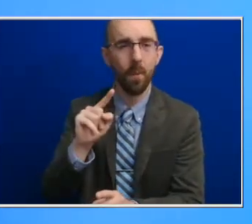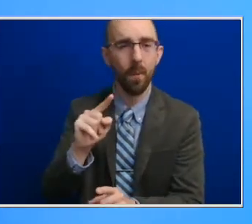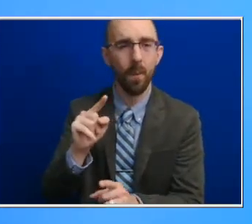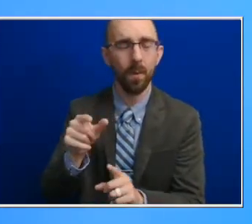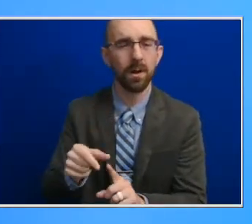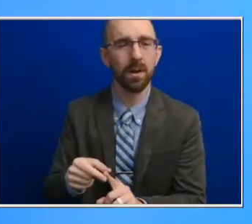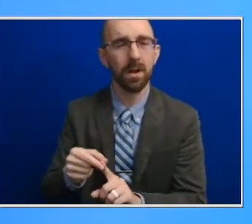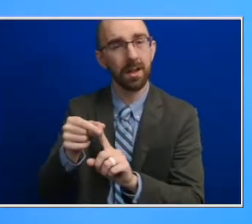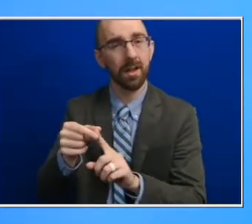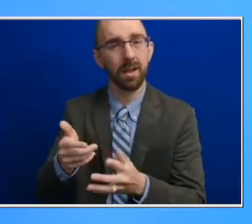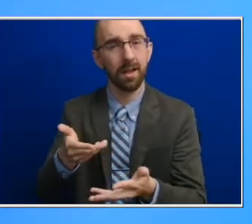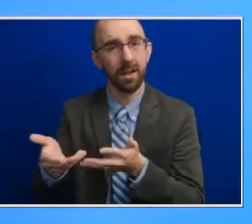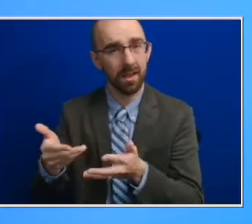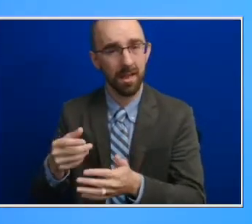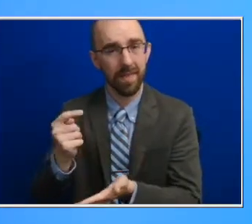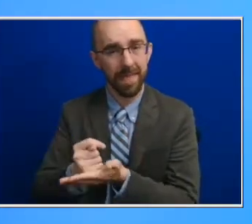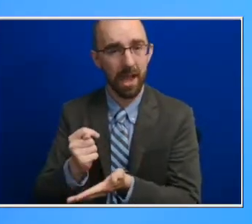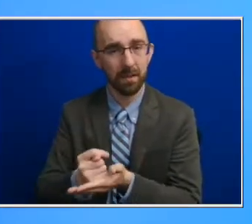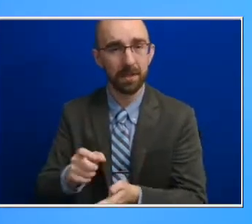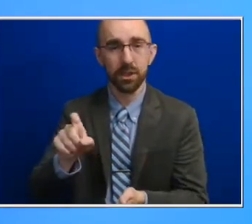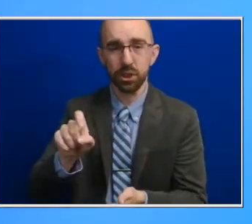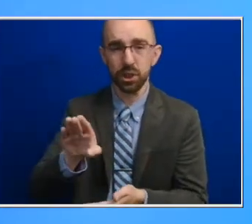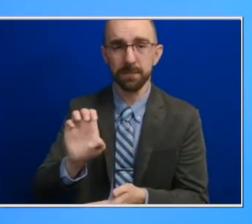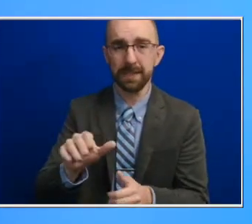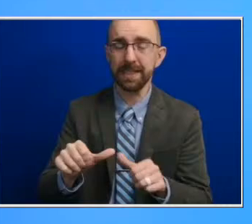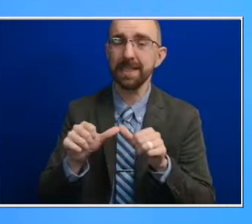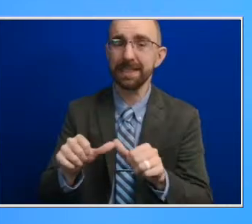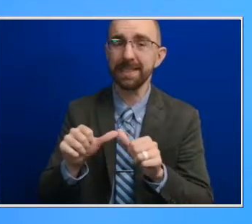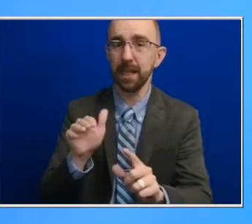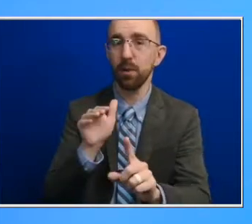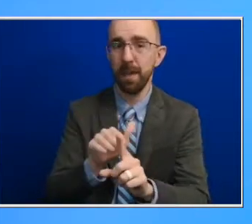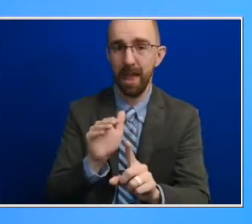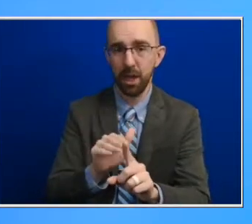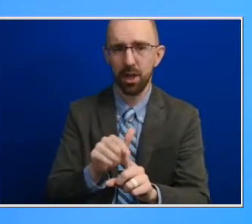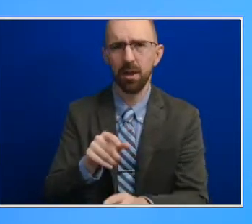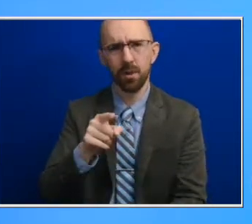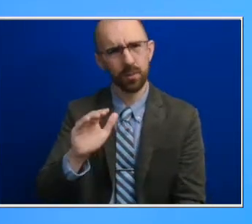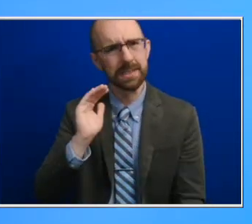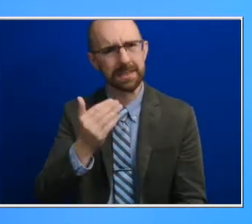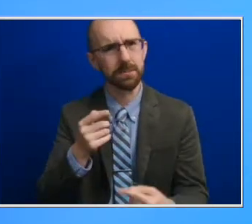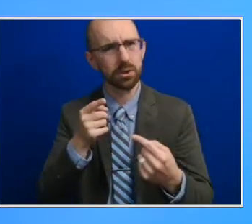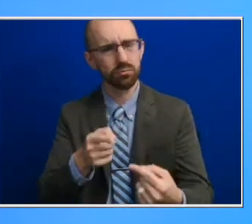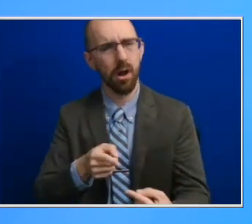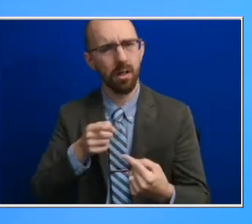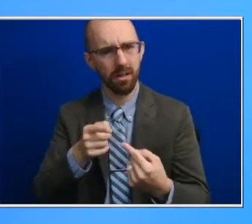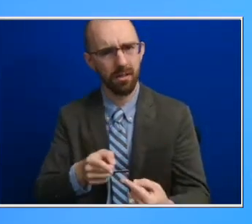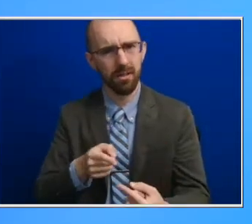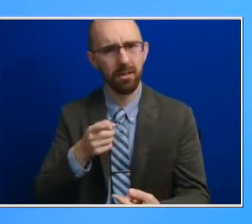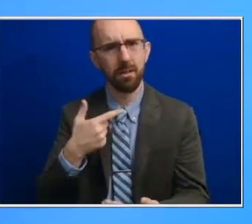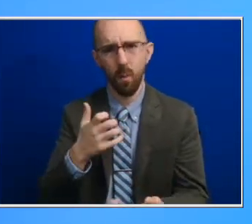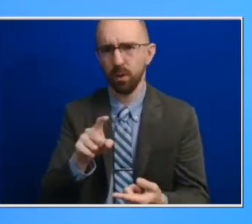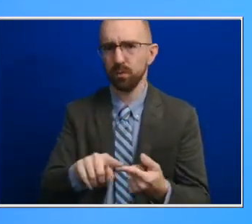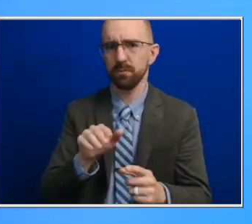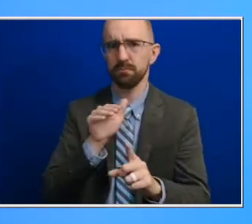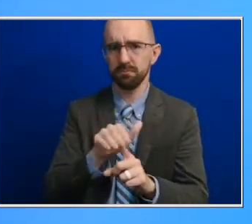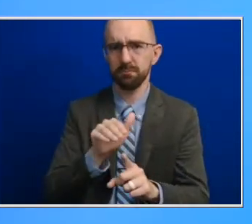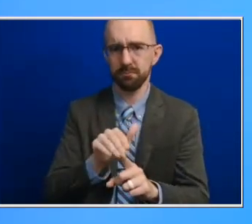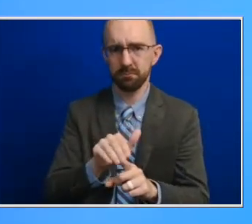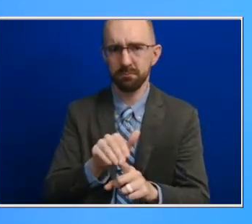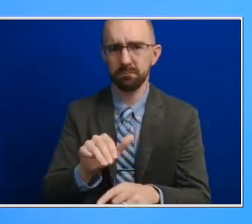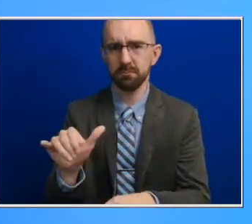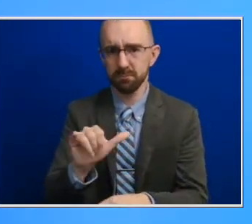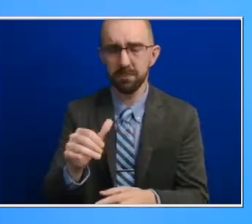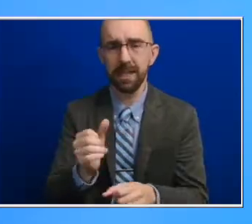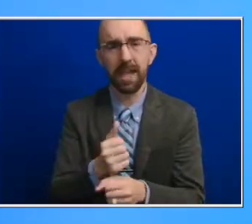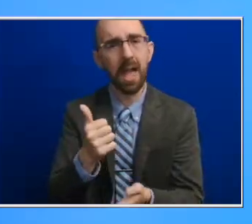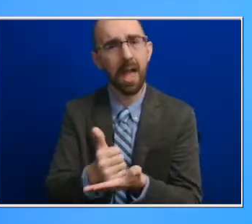there should be a consistent reminder of, wow, you seem to be struggling. One of the things we're going to keep reminding you to is to get some help with a real human.